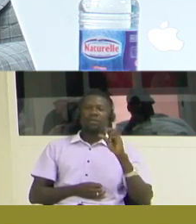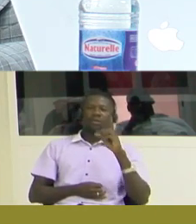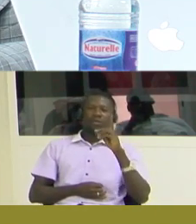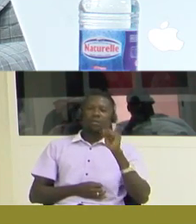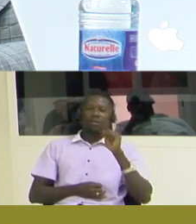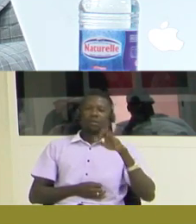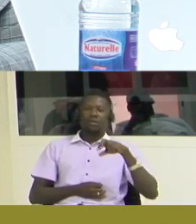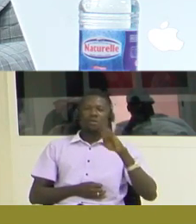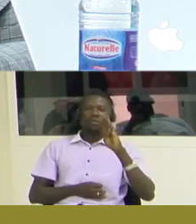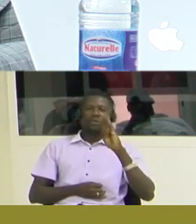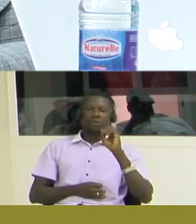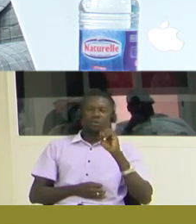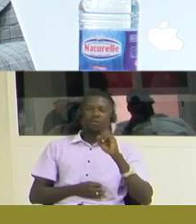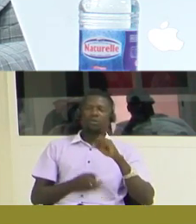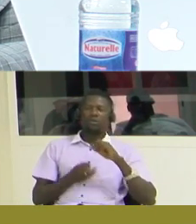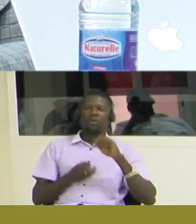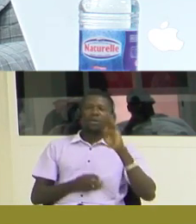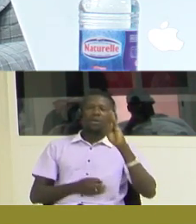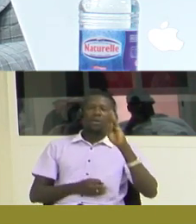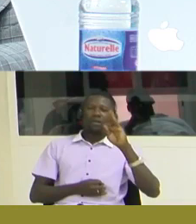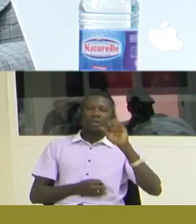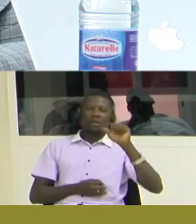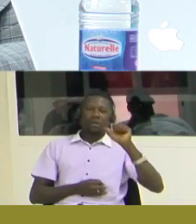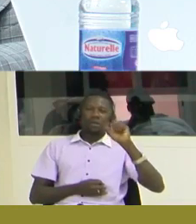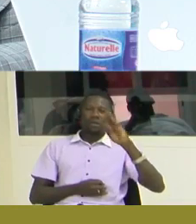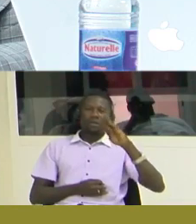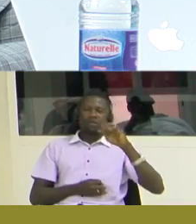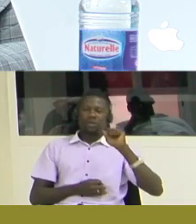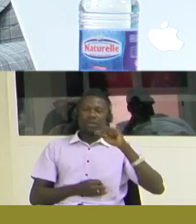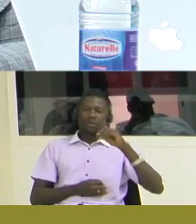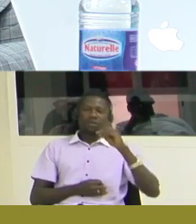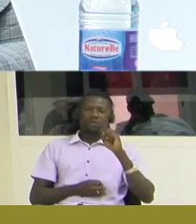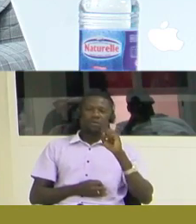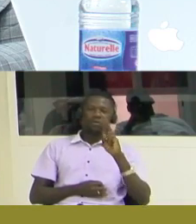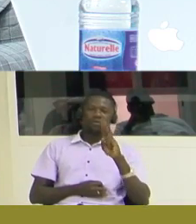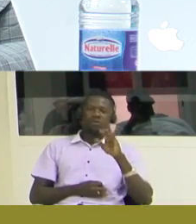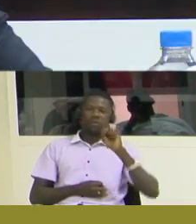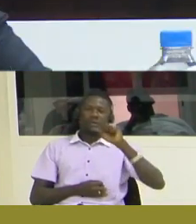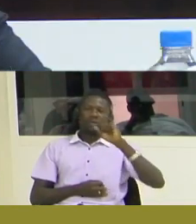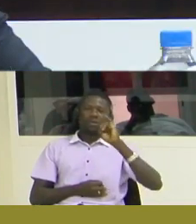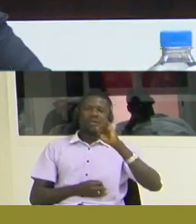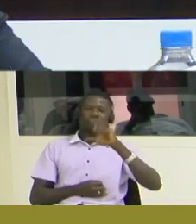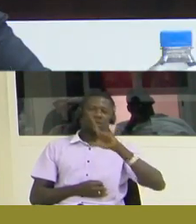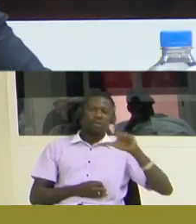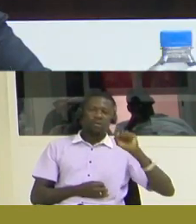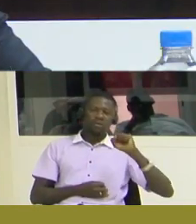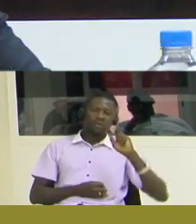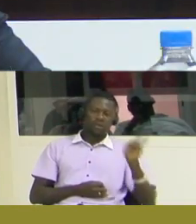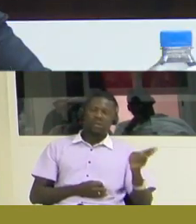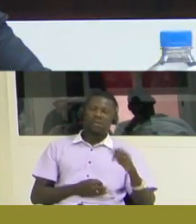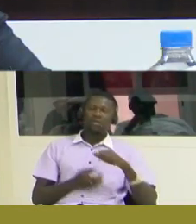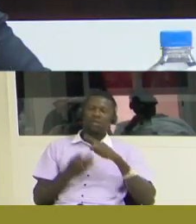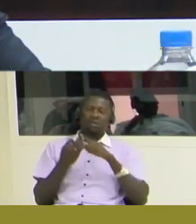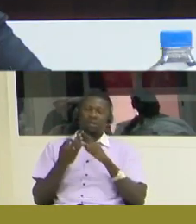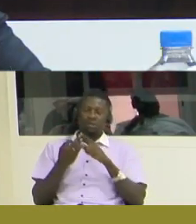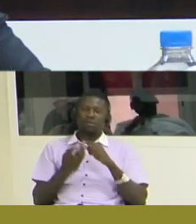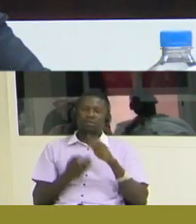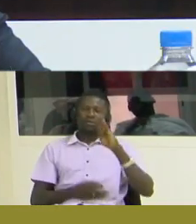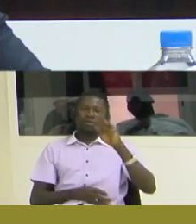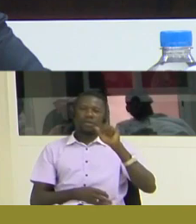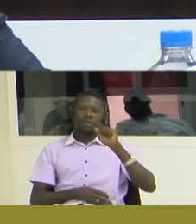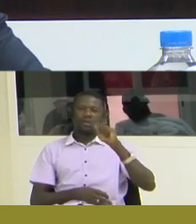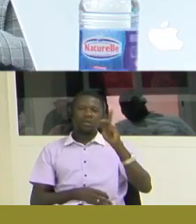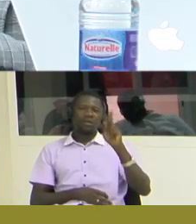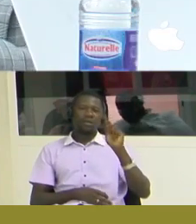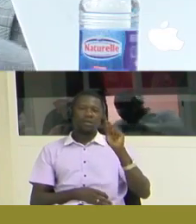an and bukhari money elias in yangzhou and left in and Gubicza me yes sir thank you very much mr. Singh at it so we